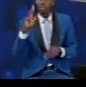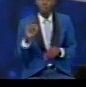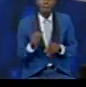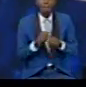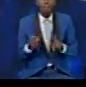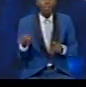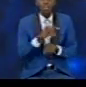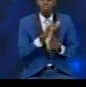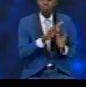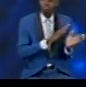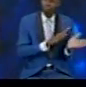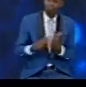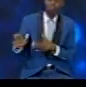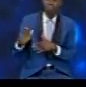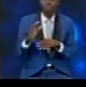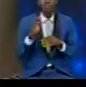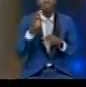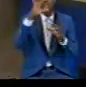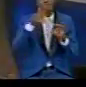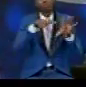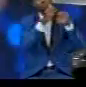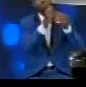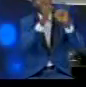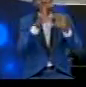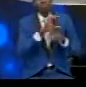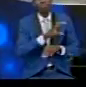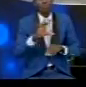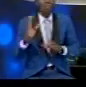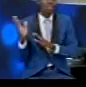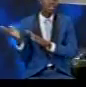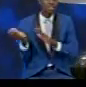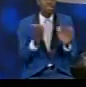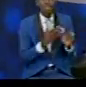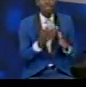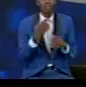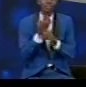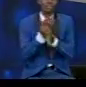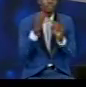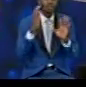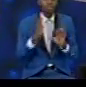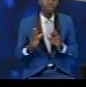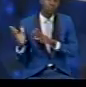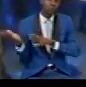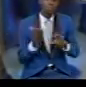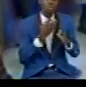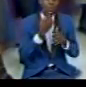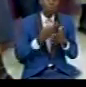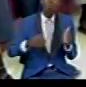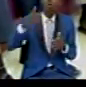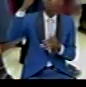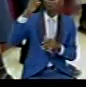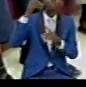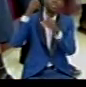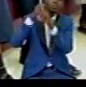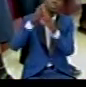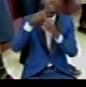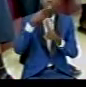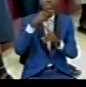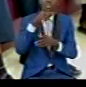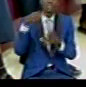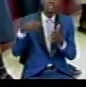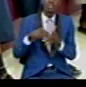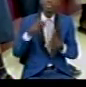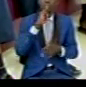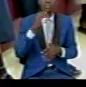they overlook the Savior, and they overlook what God himself has said. This is my